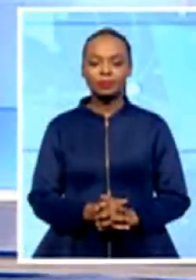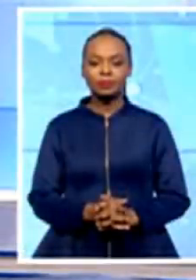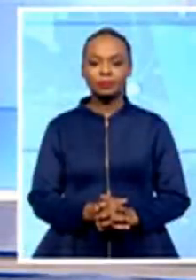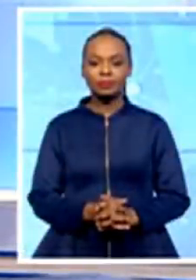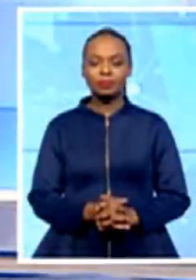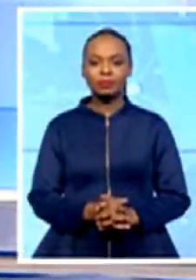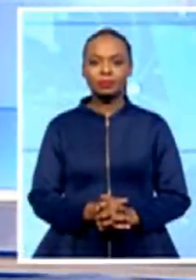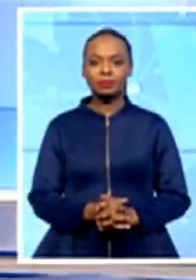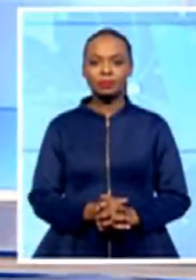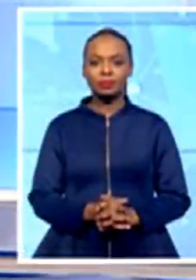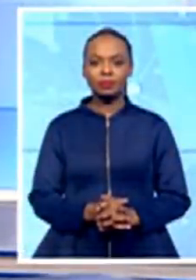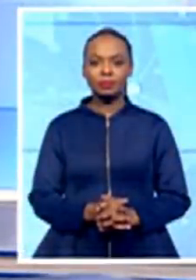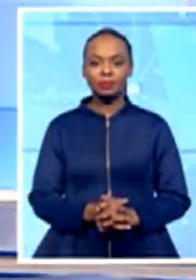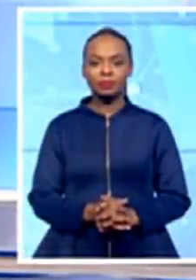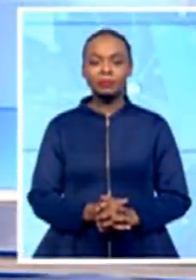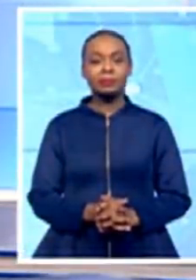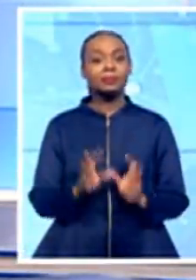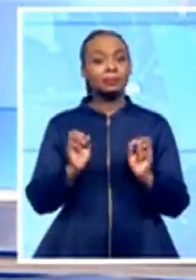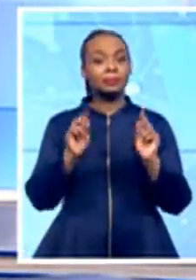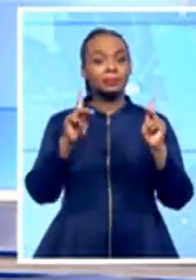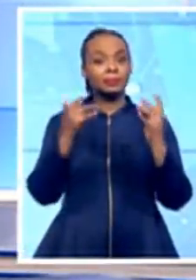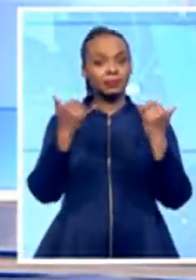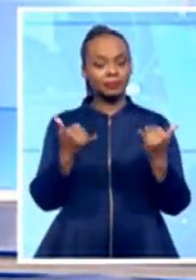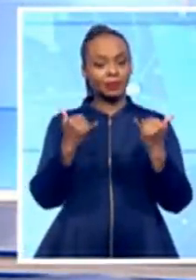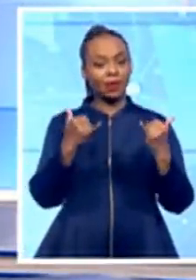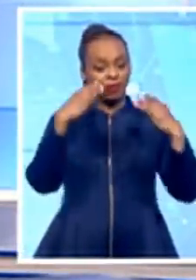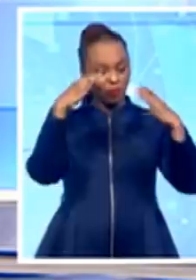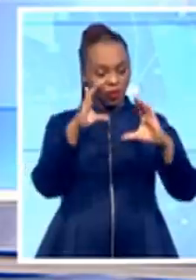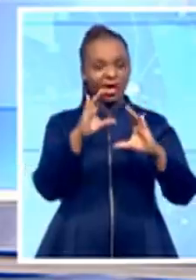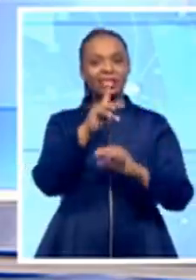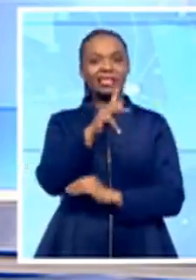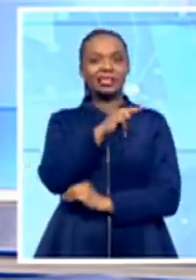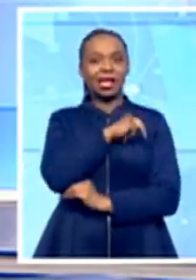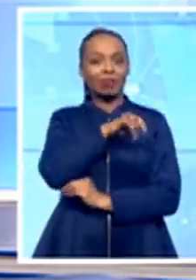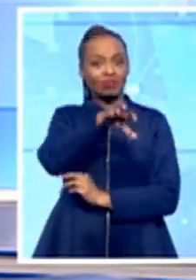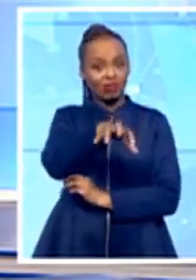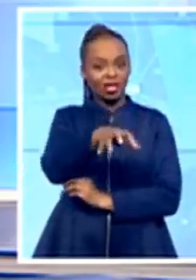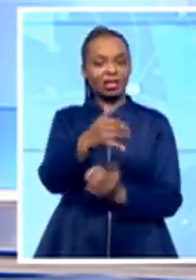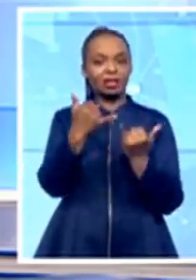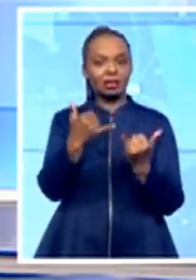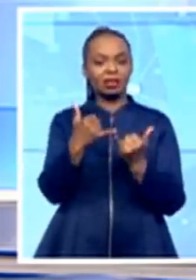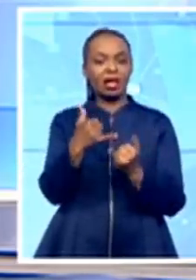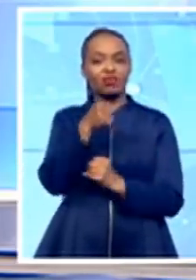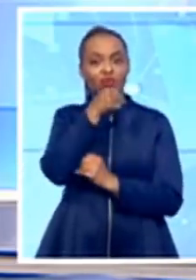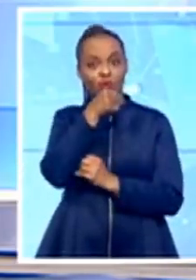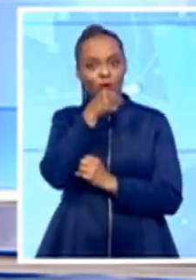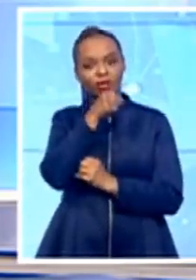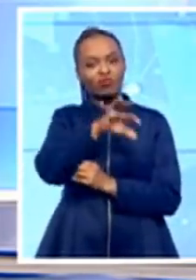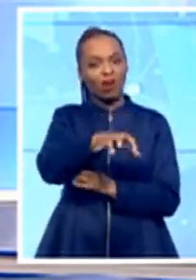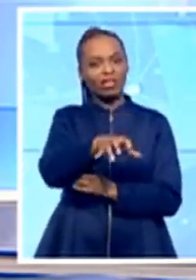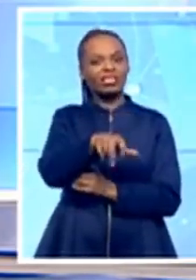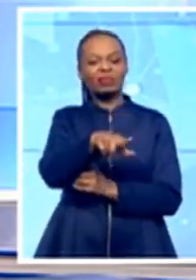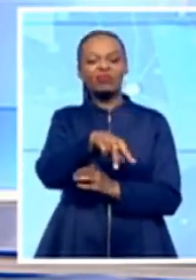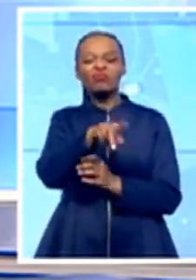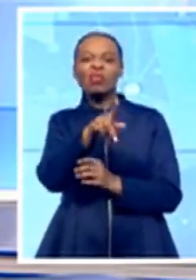Right, we've got eyes on KwaZulu-Natal. We have our reporters fanned out across the province monitoring any developments with regards to protests in that